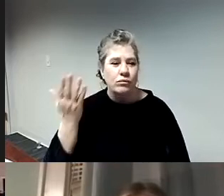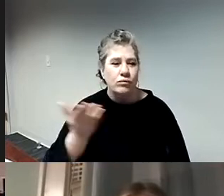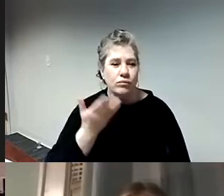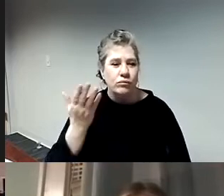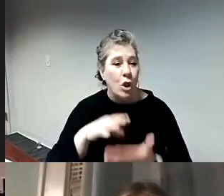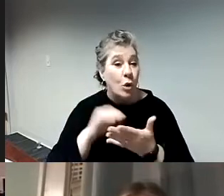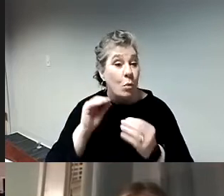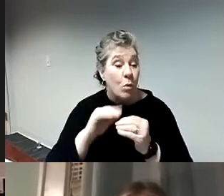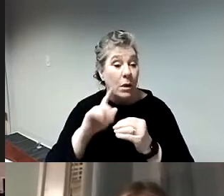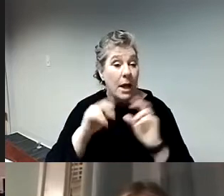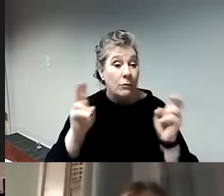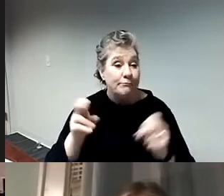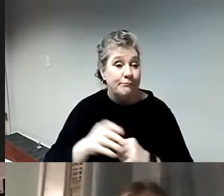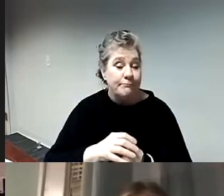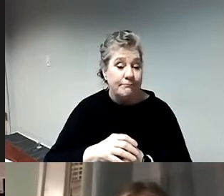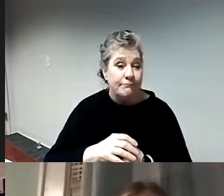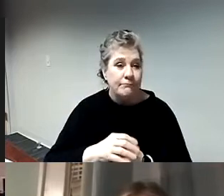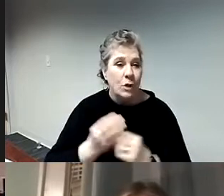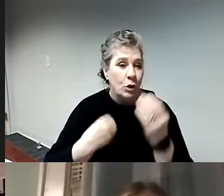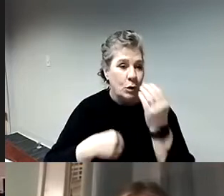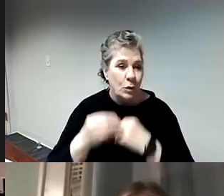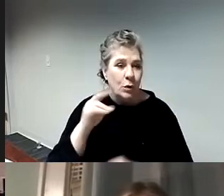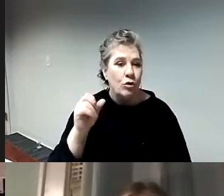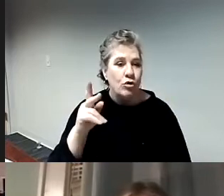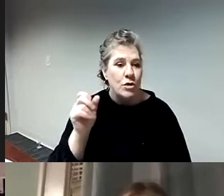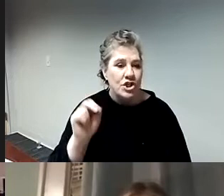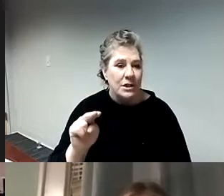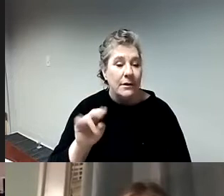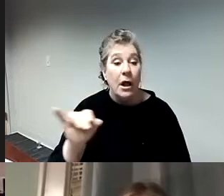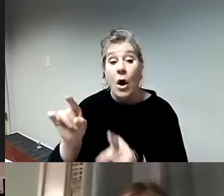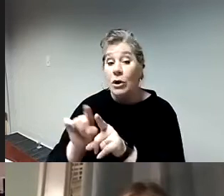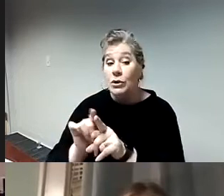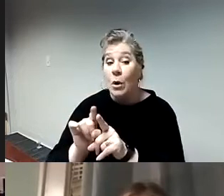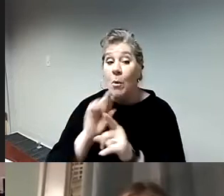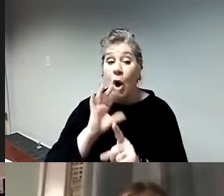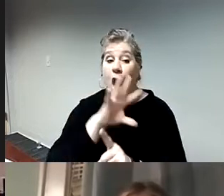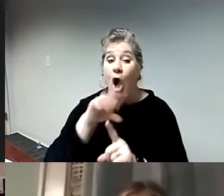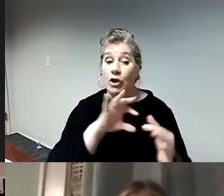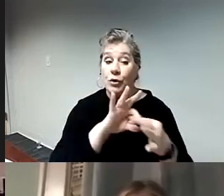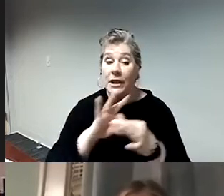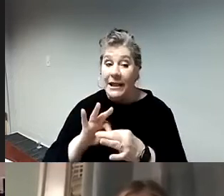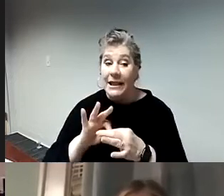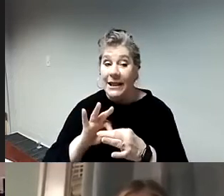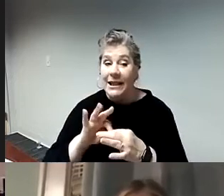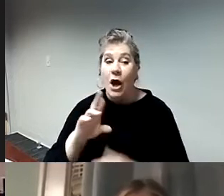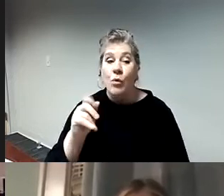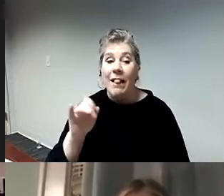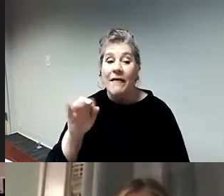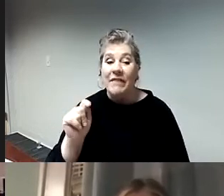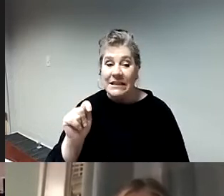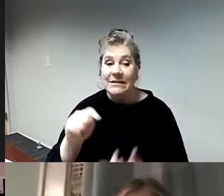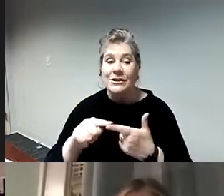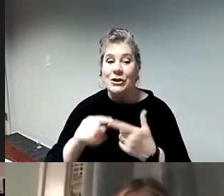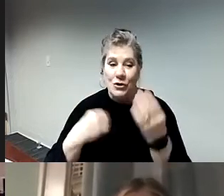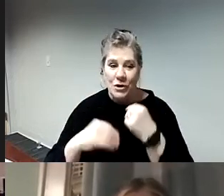learning more about nutrition and maybe more so culturally relevant nutrition, ways